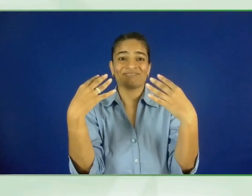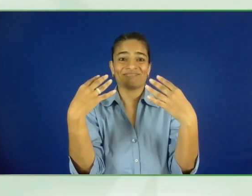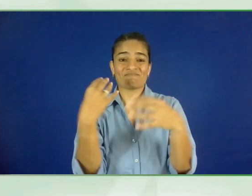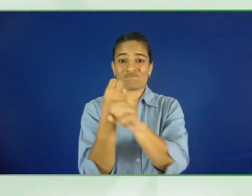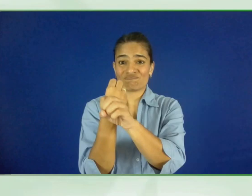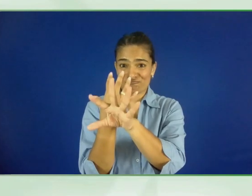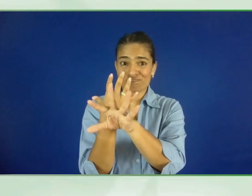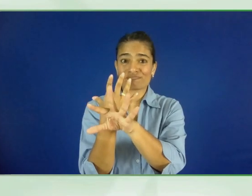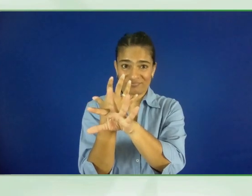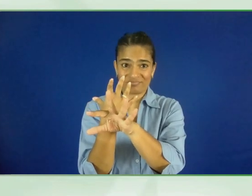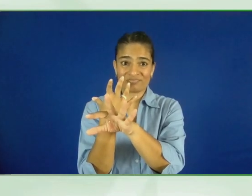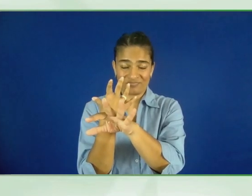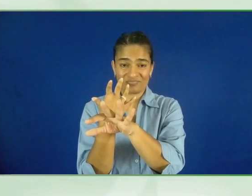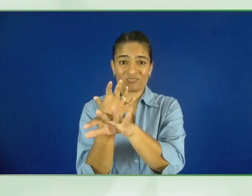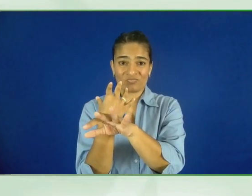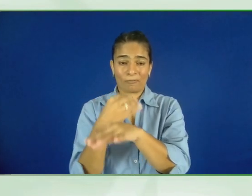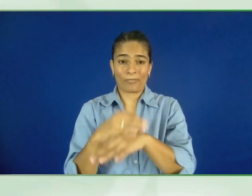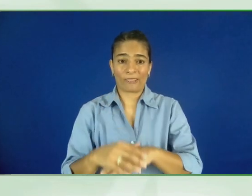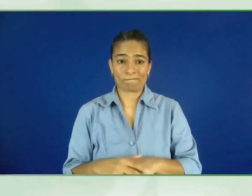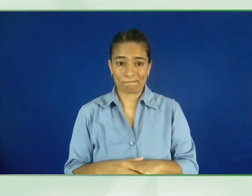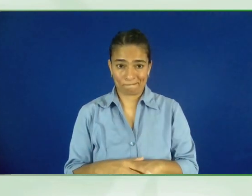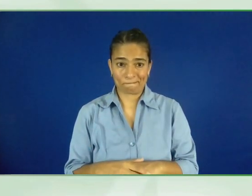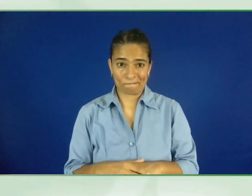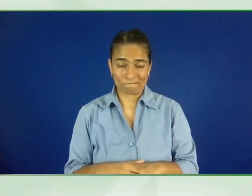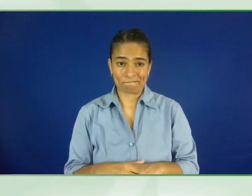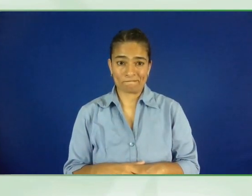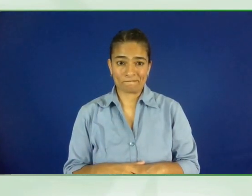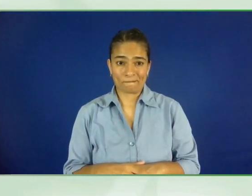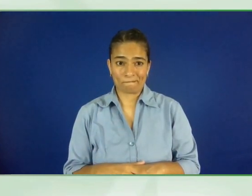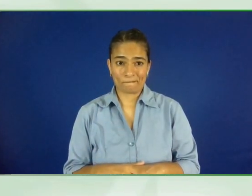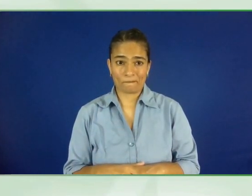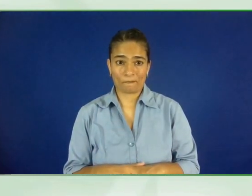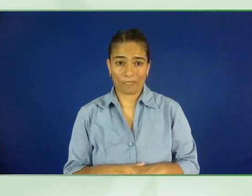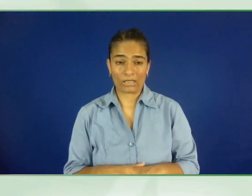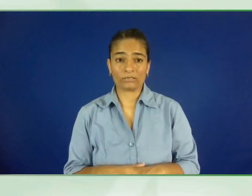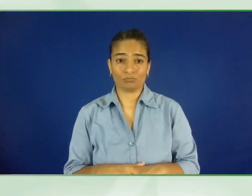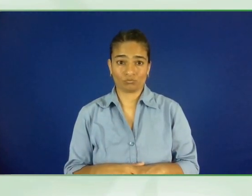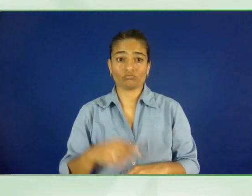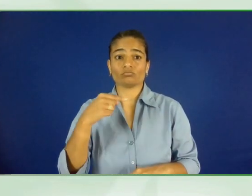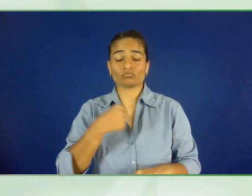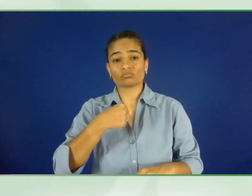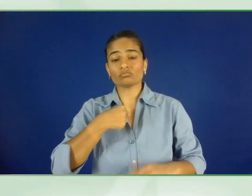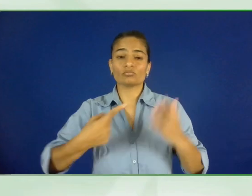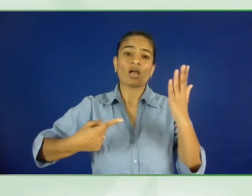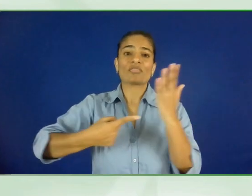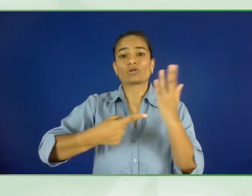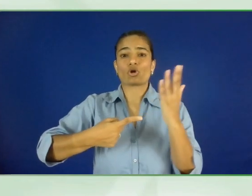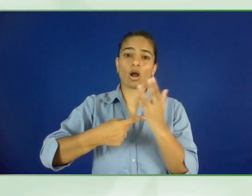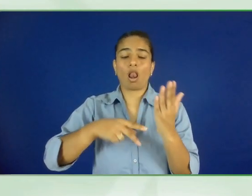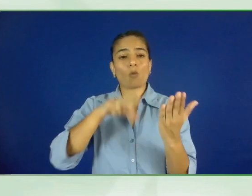As a digital storyteller, I